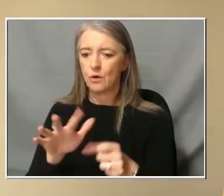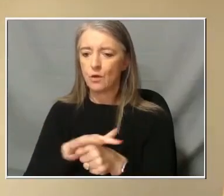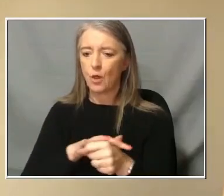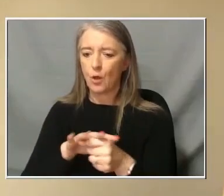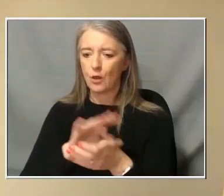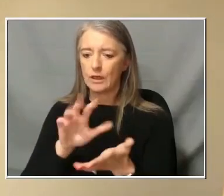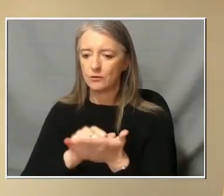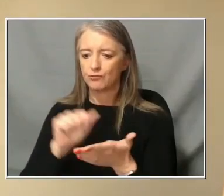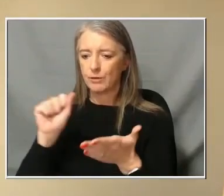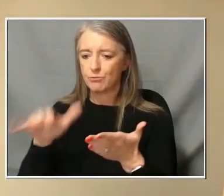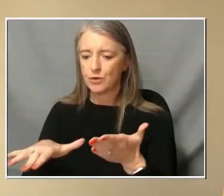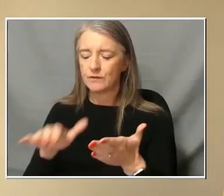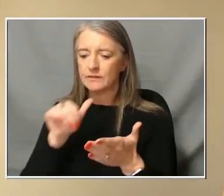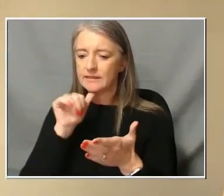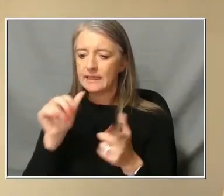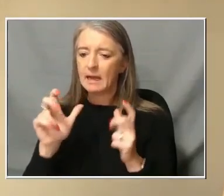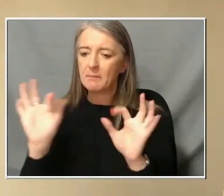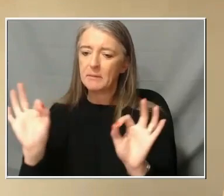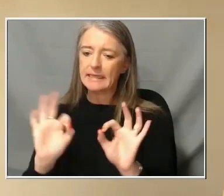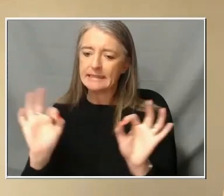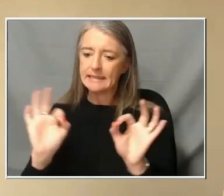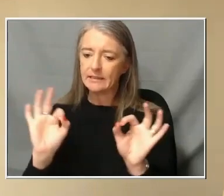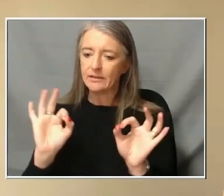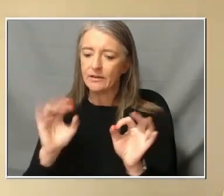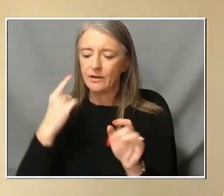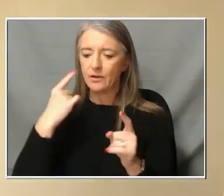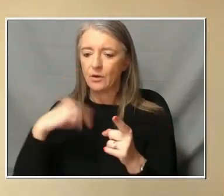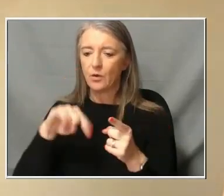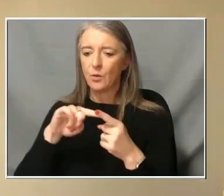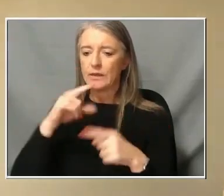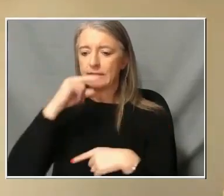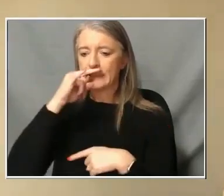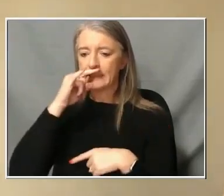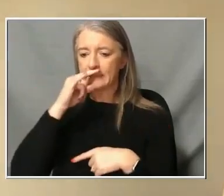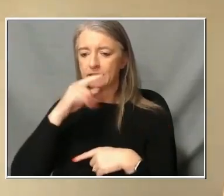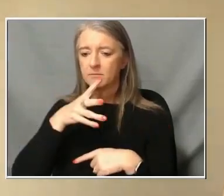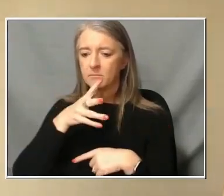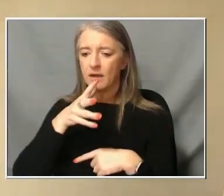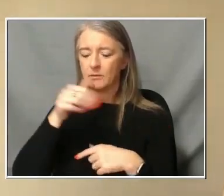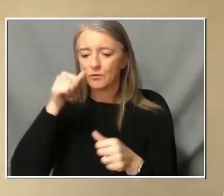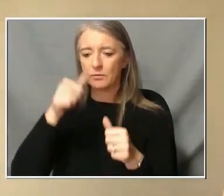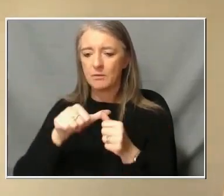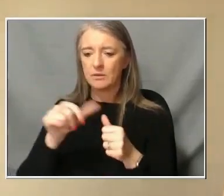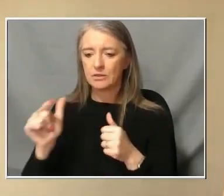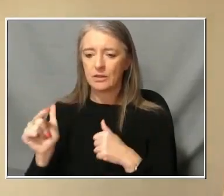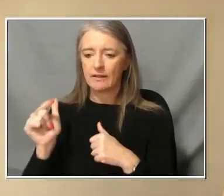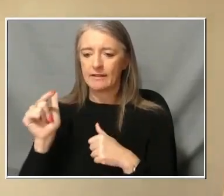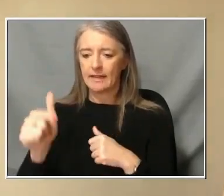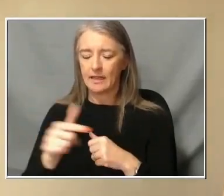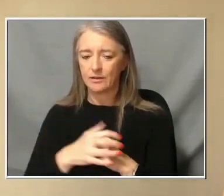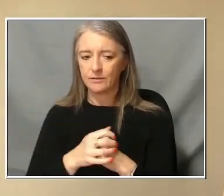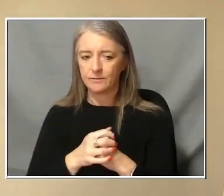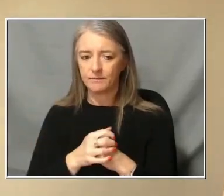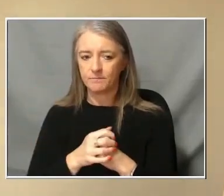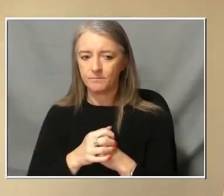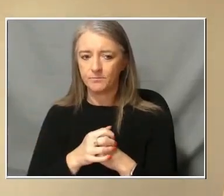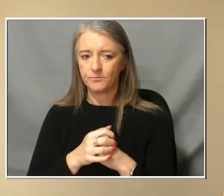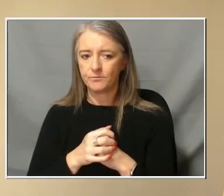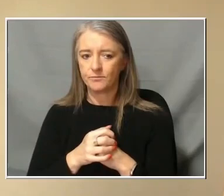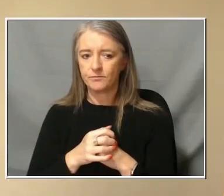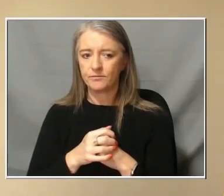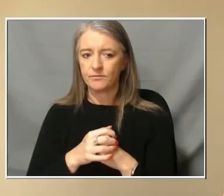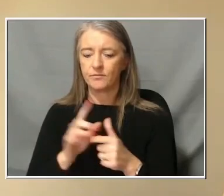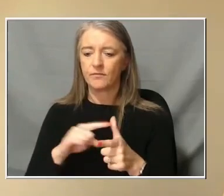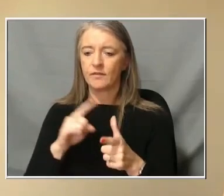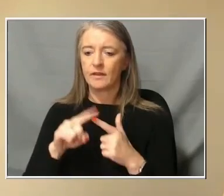removed. So it wasn't like a big deal when she was a kid. So she didn't really remember it until kind of all this came up. And then